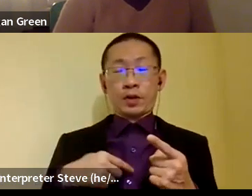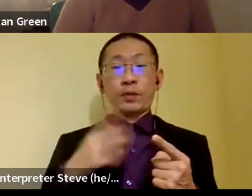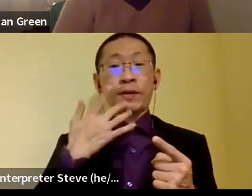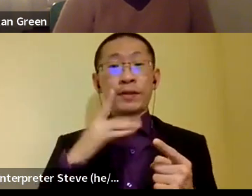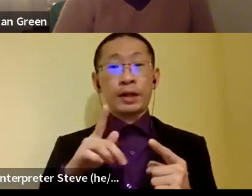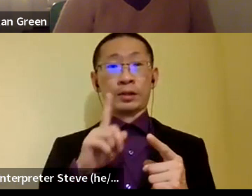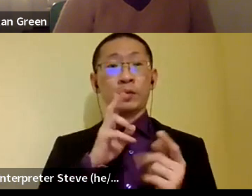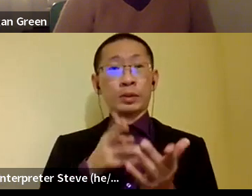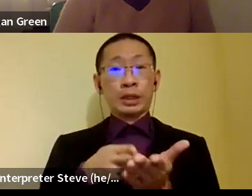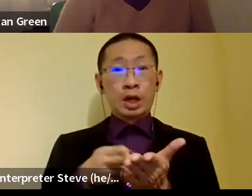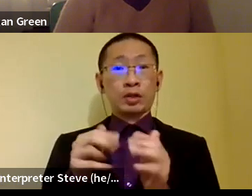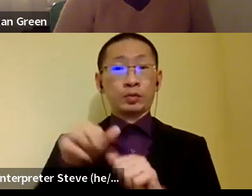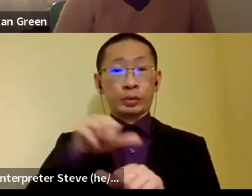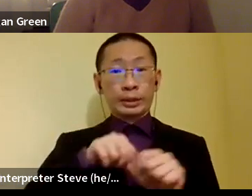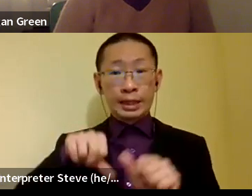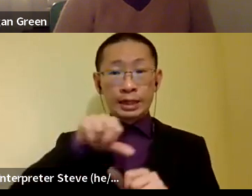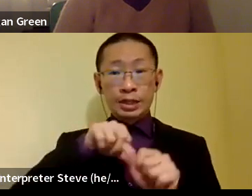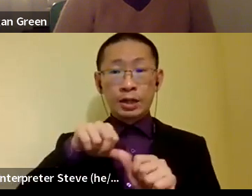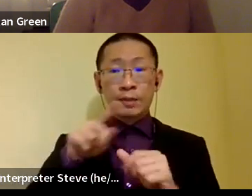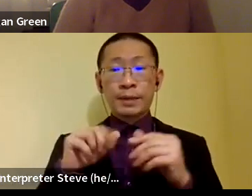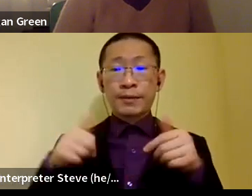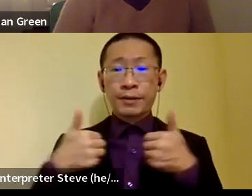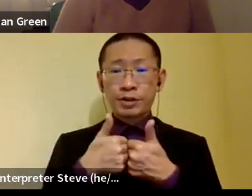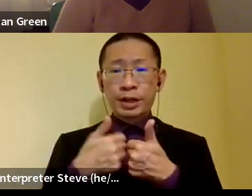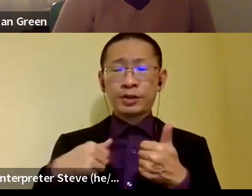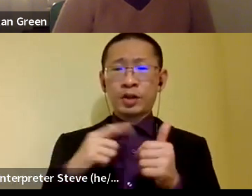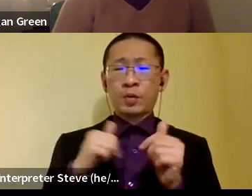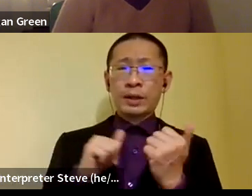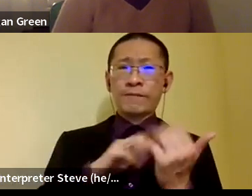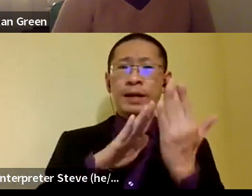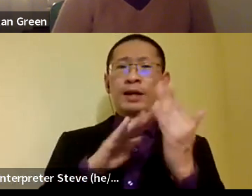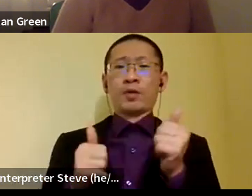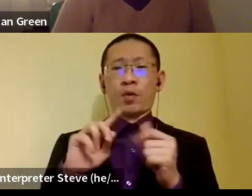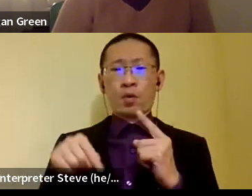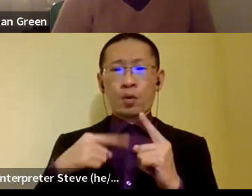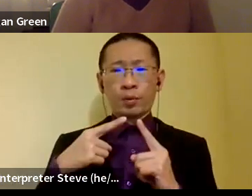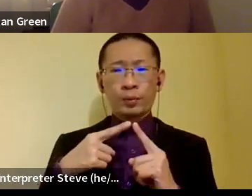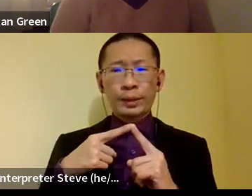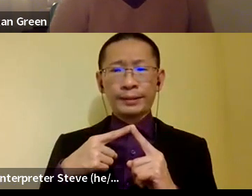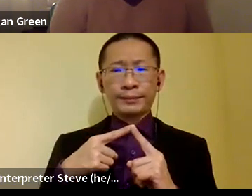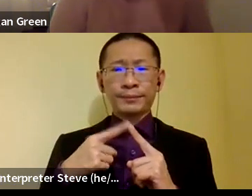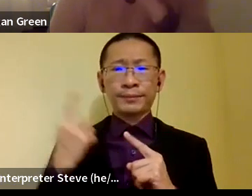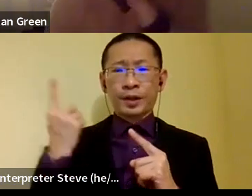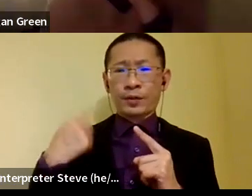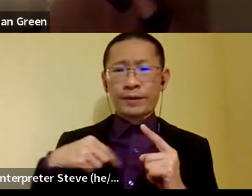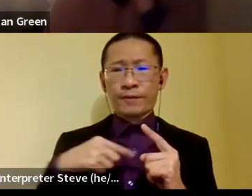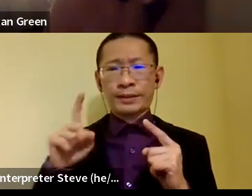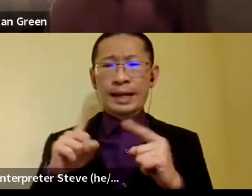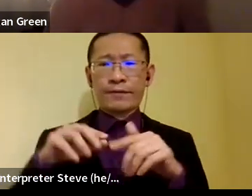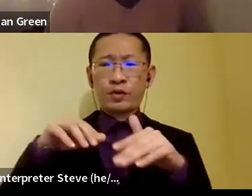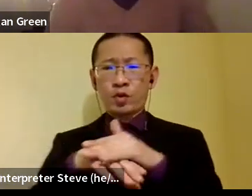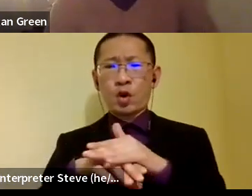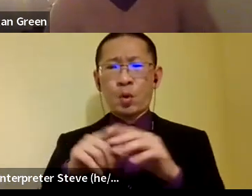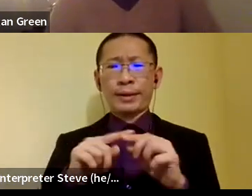very honest with each other about those challenges we're facing, or when one of us really has to go in and